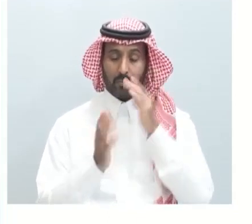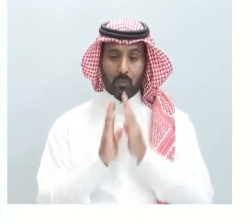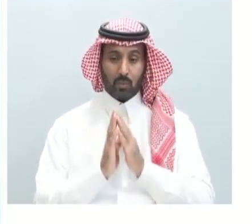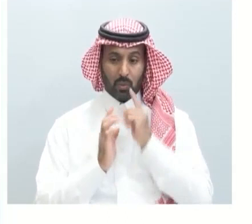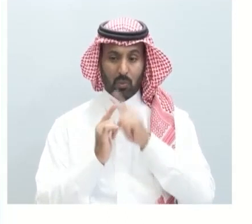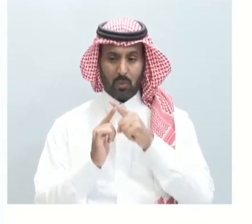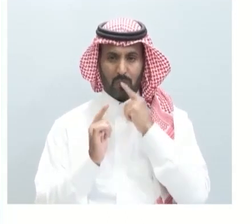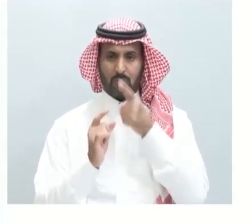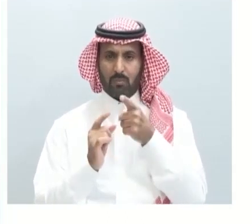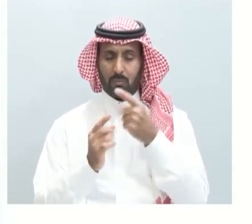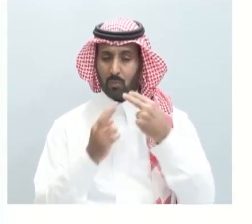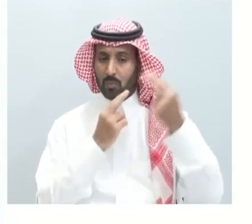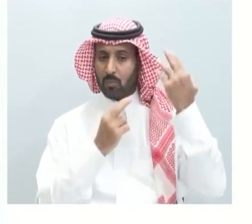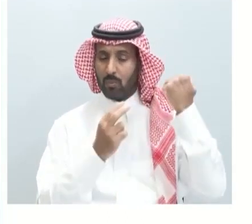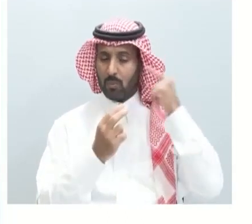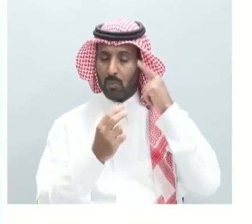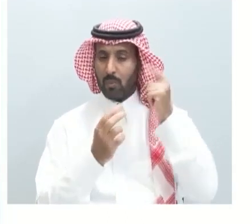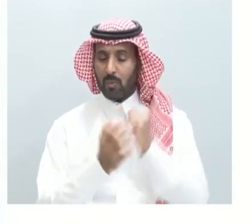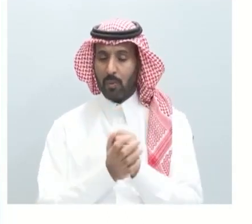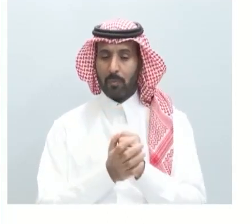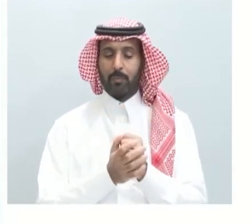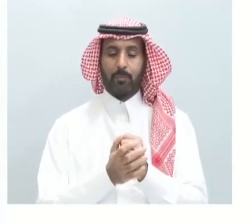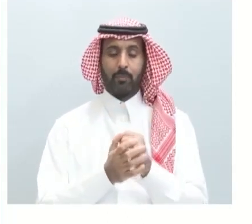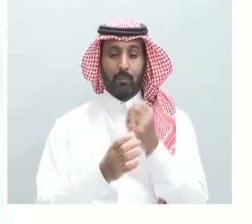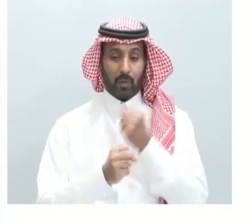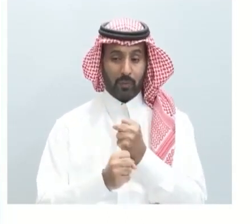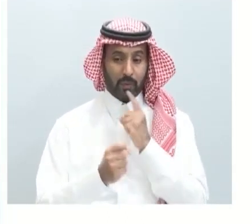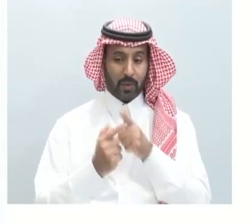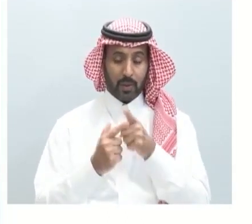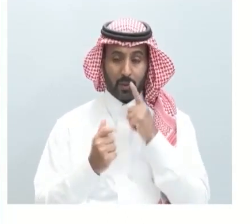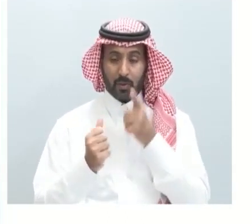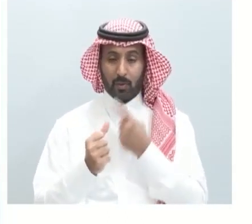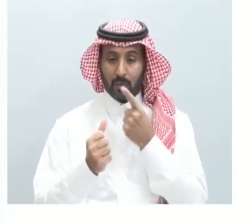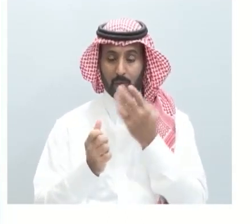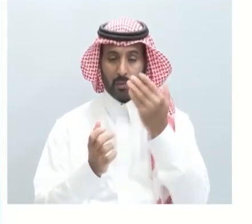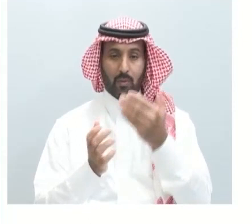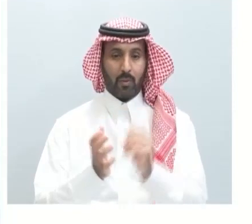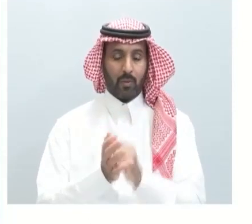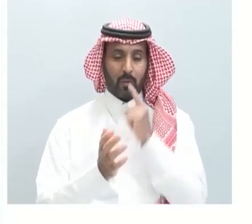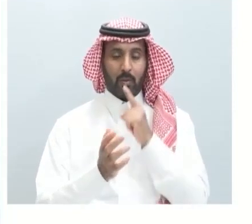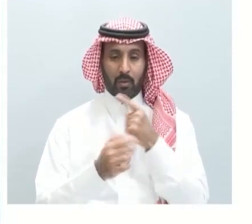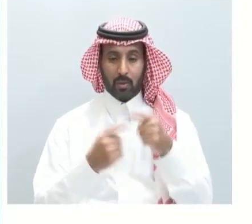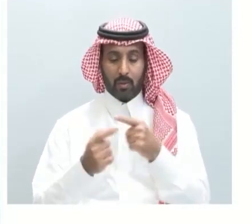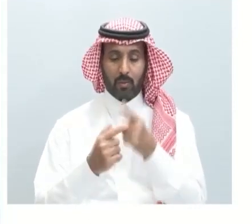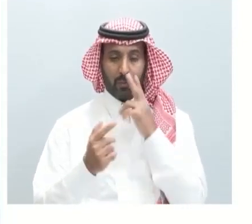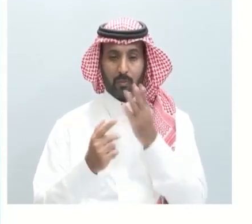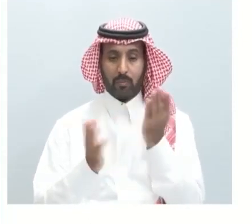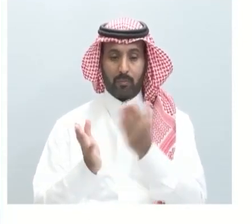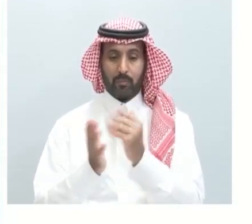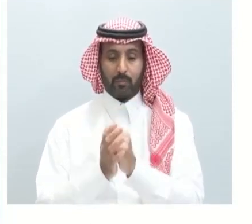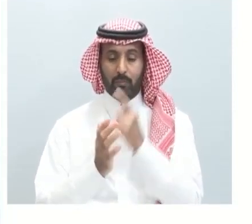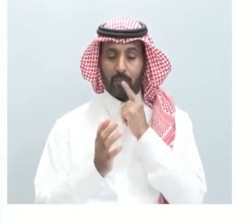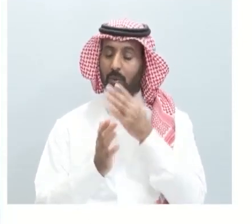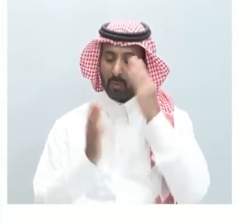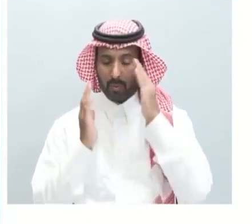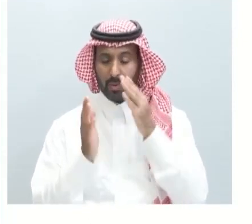culture is quite traditional and conservative one aspect of Korean culture that is traditional and conservative is